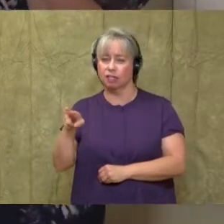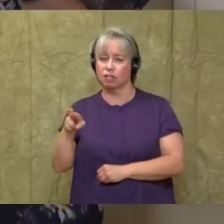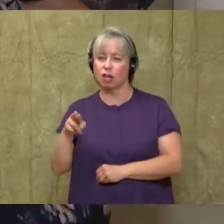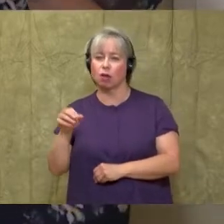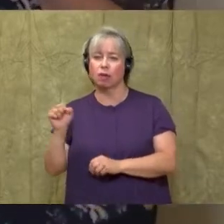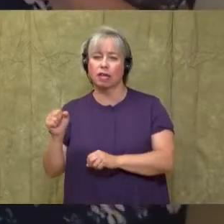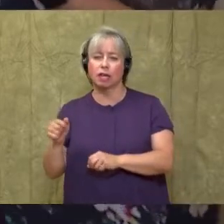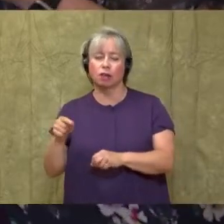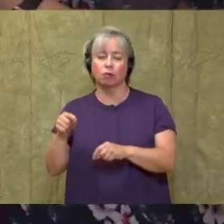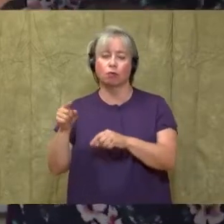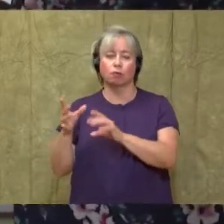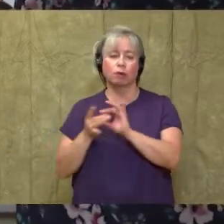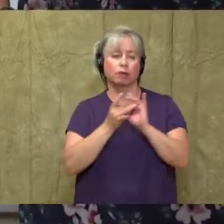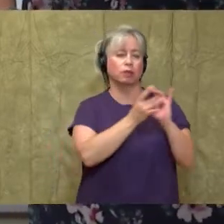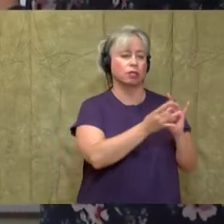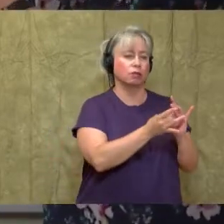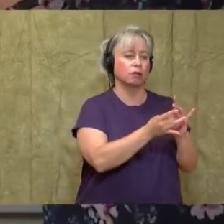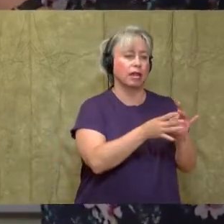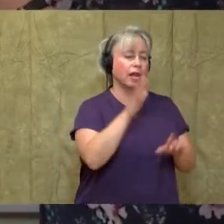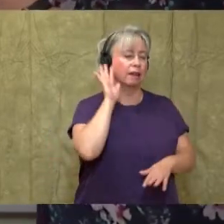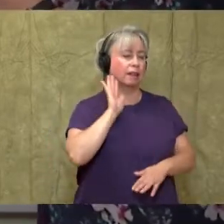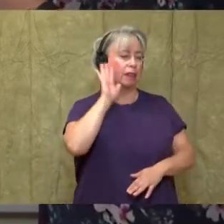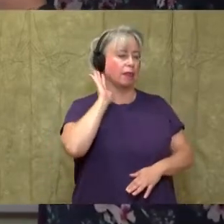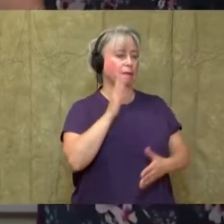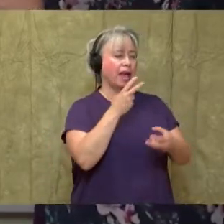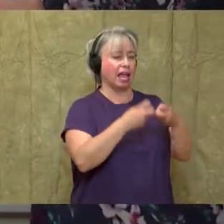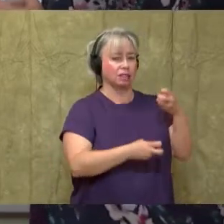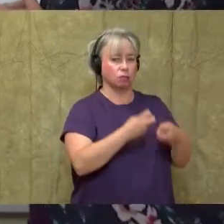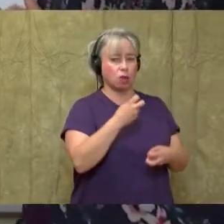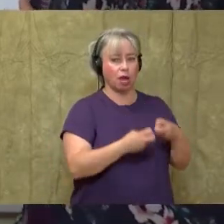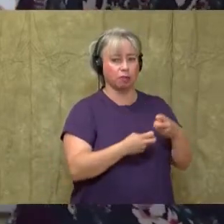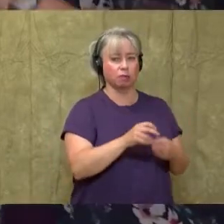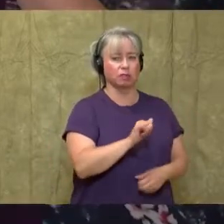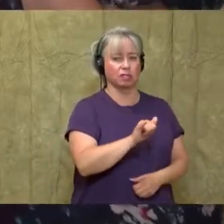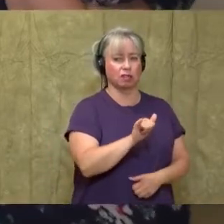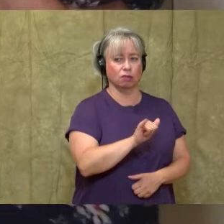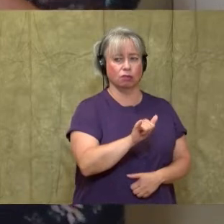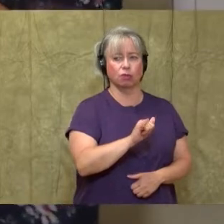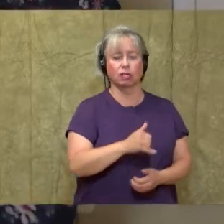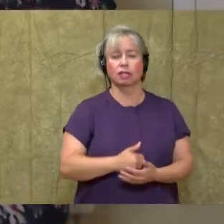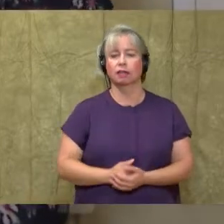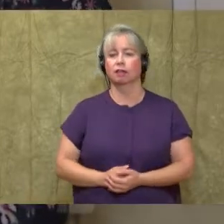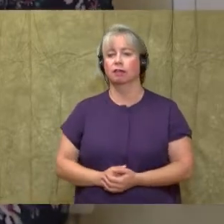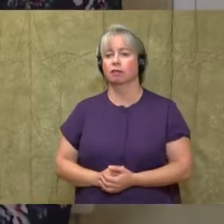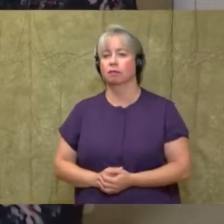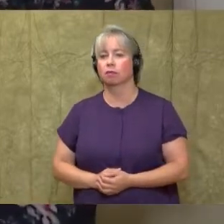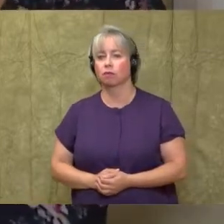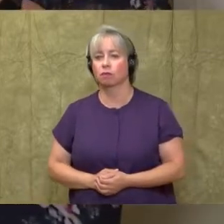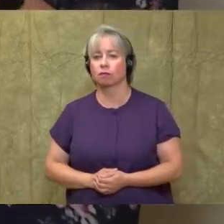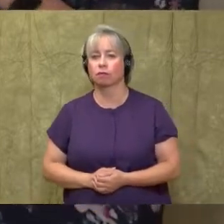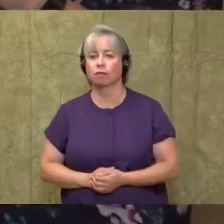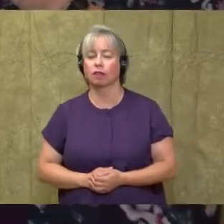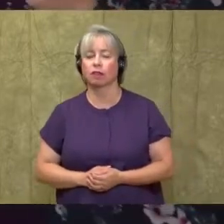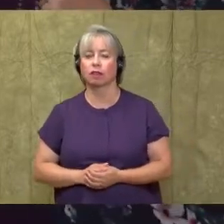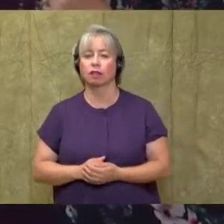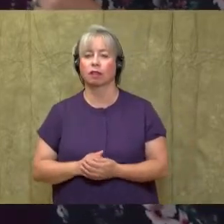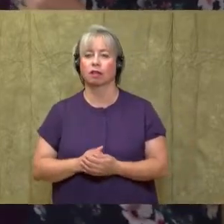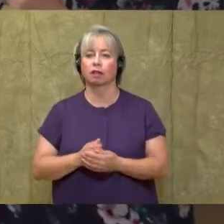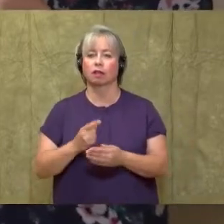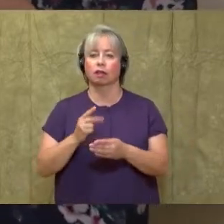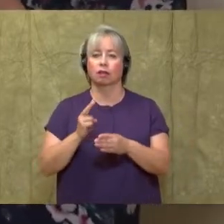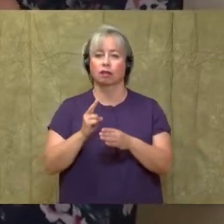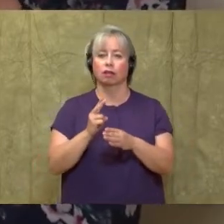in the other previous problems. Let's check one out. Whenever we have this, we're going to find the distance